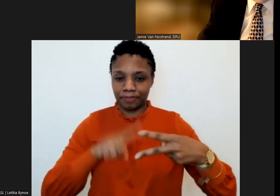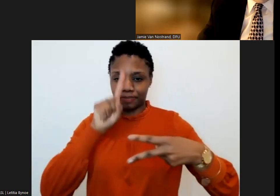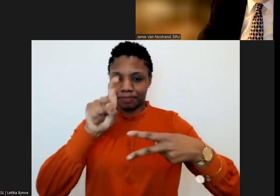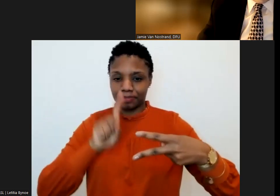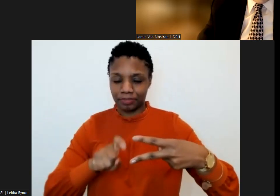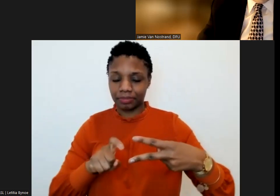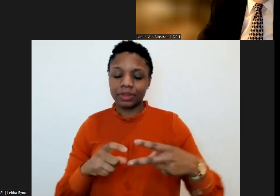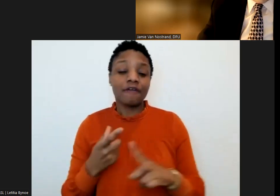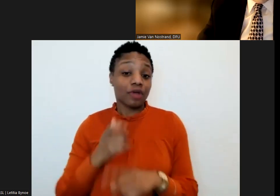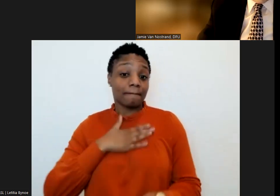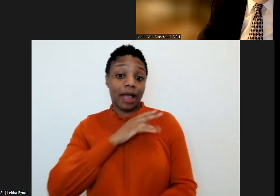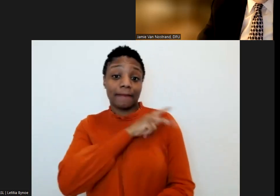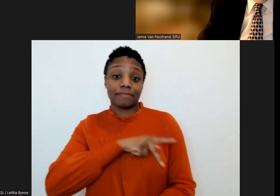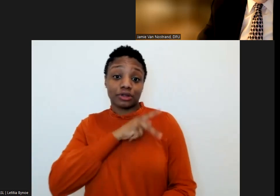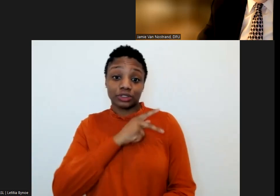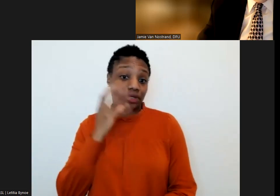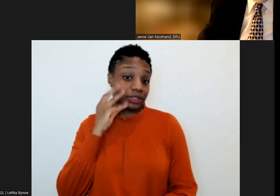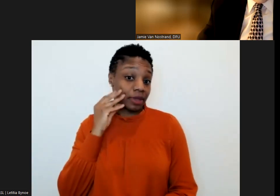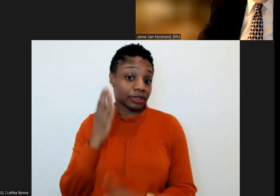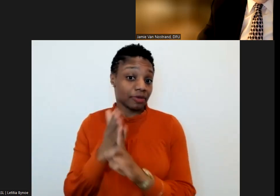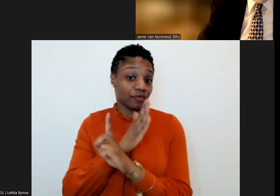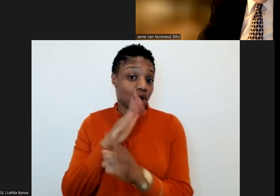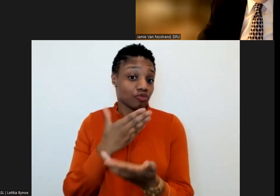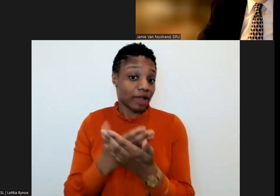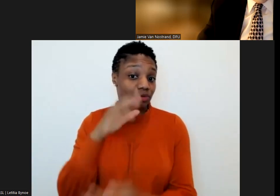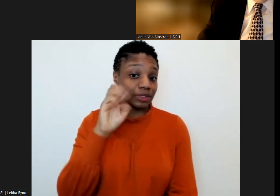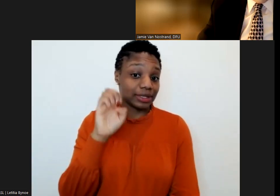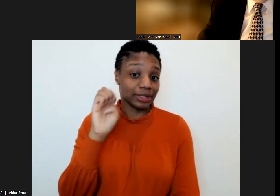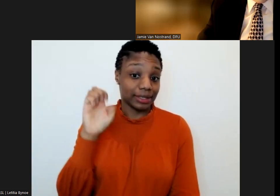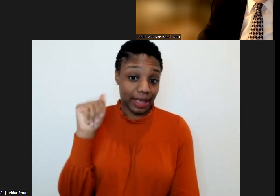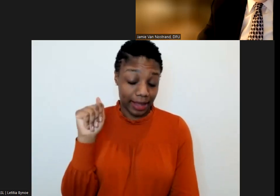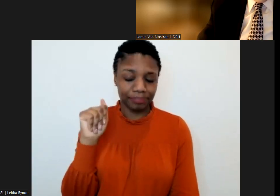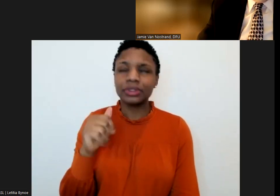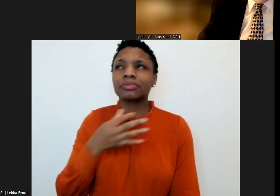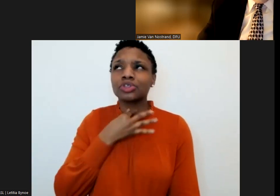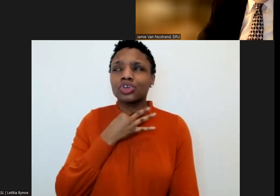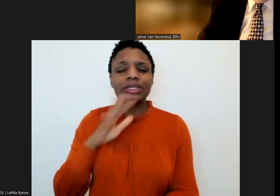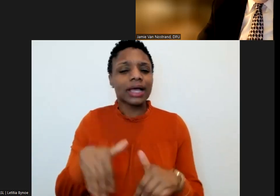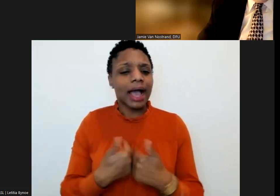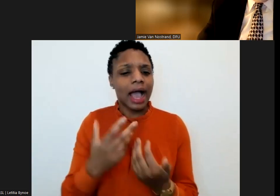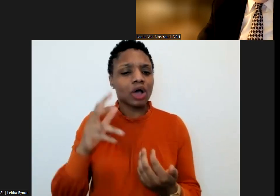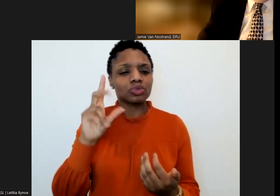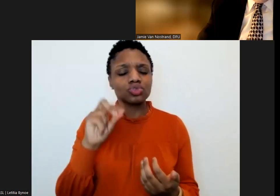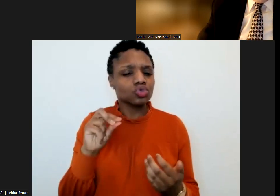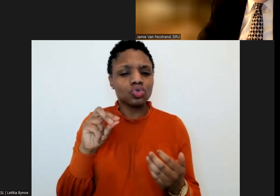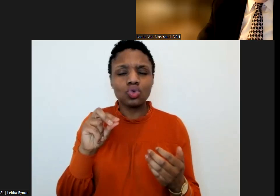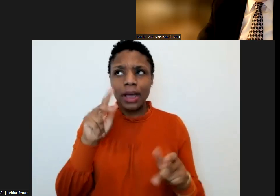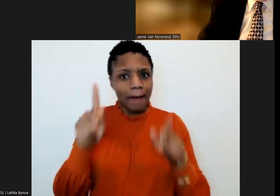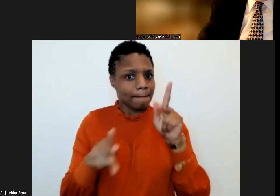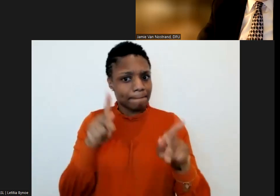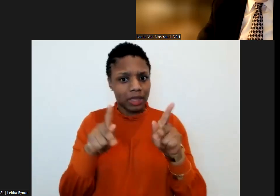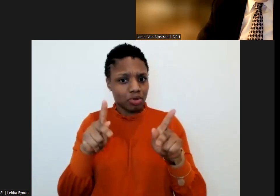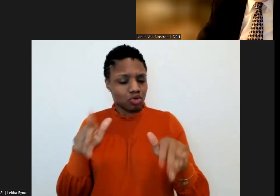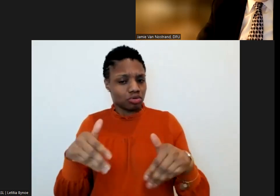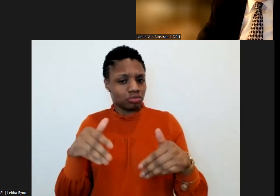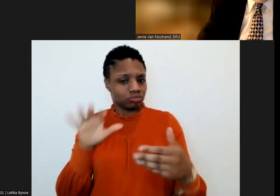personal experience before I came to EEA, how do folks submit public comment? Do they need a